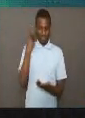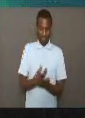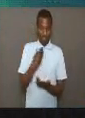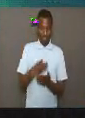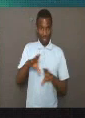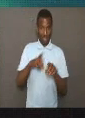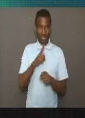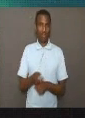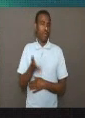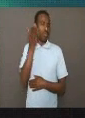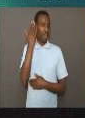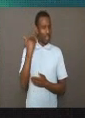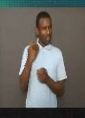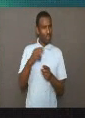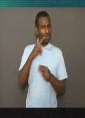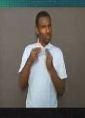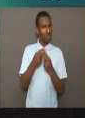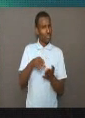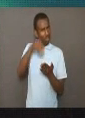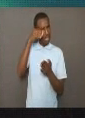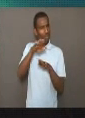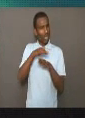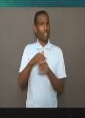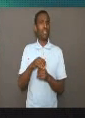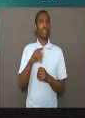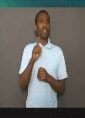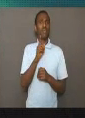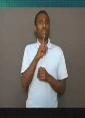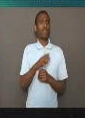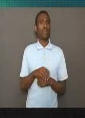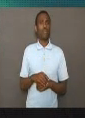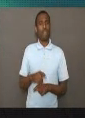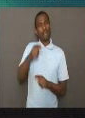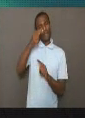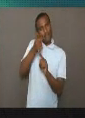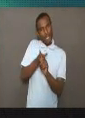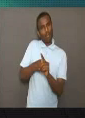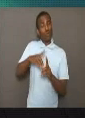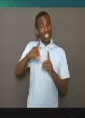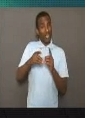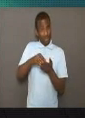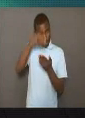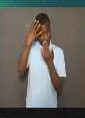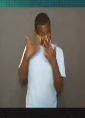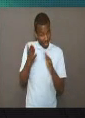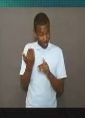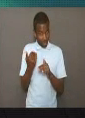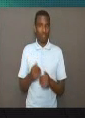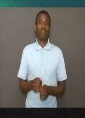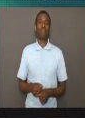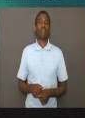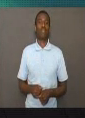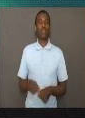In your last unit, students, you studied thermodynamics. You